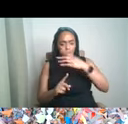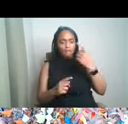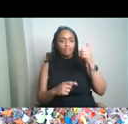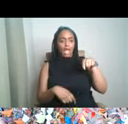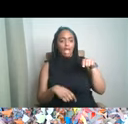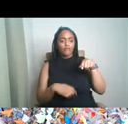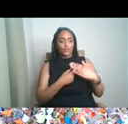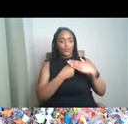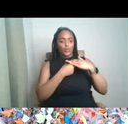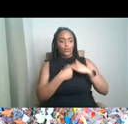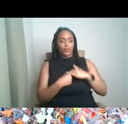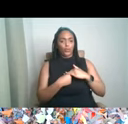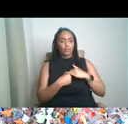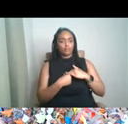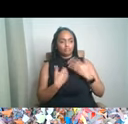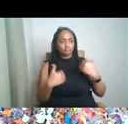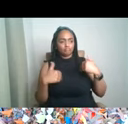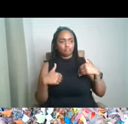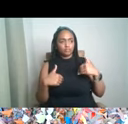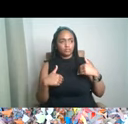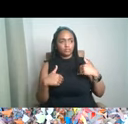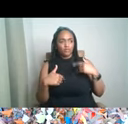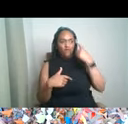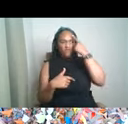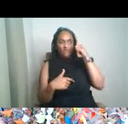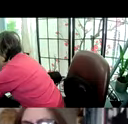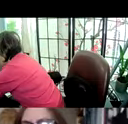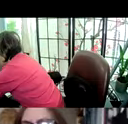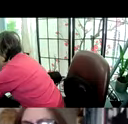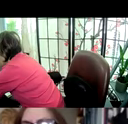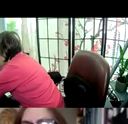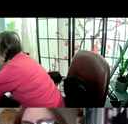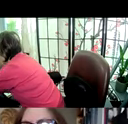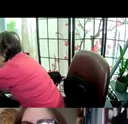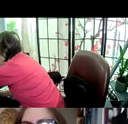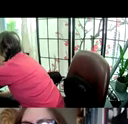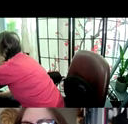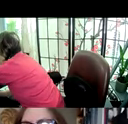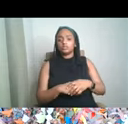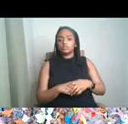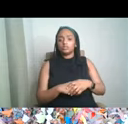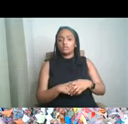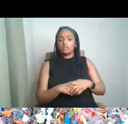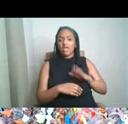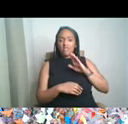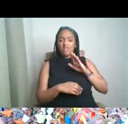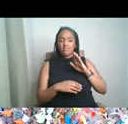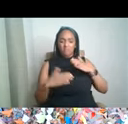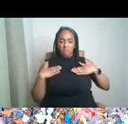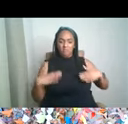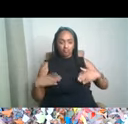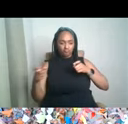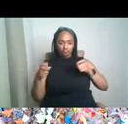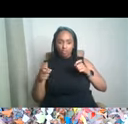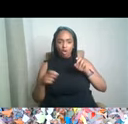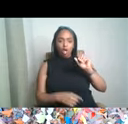the whatever God they believe in or their parents, and they are not allowed to control their bodily autonomy. And I think